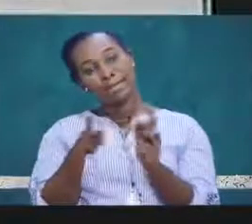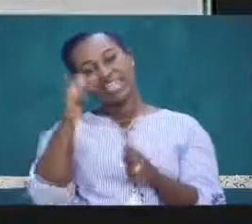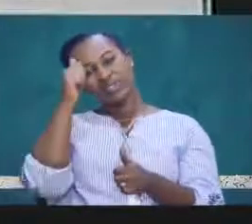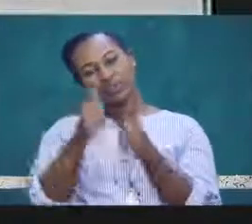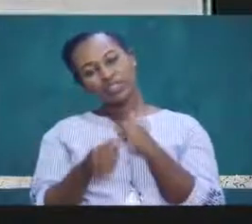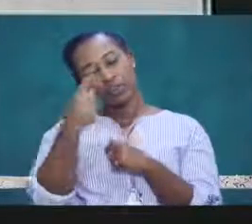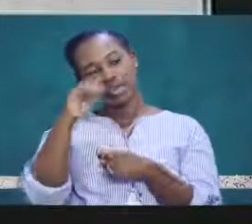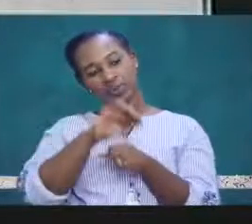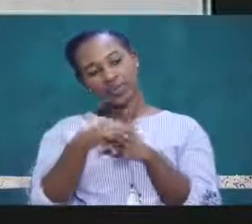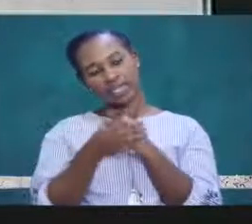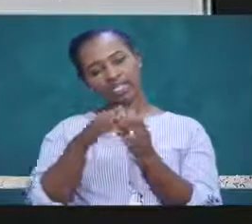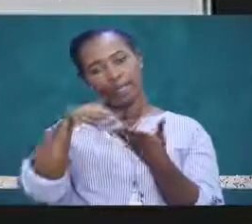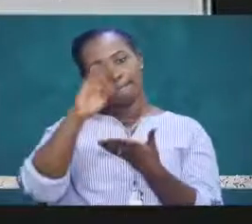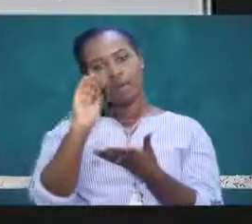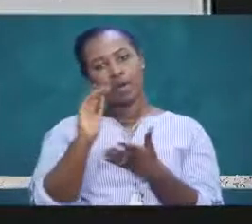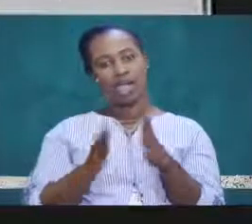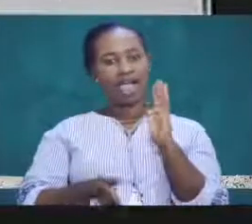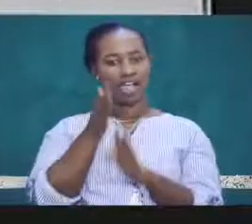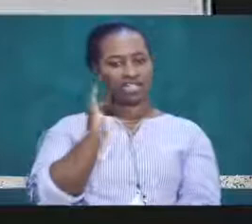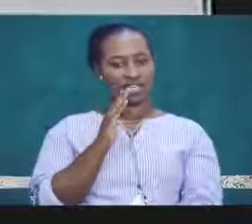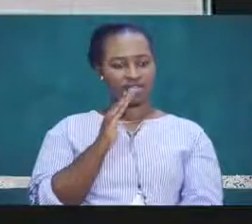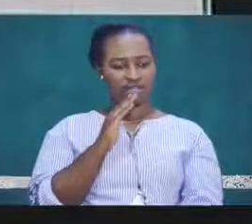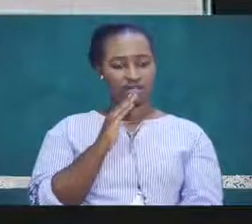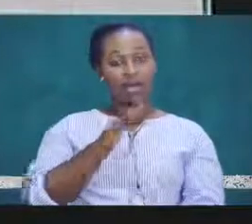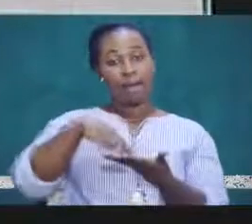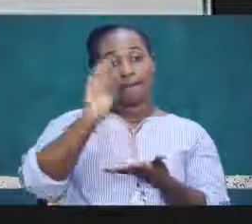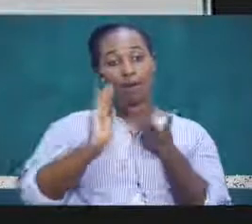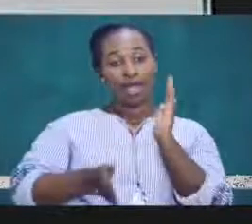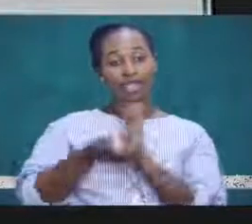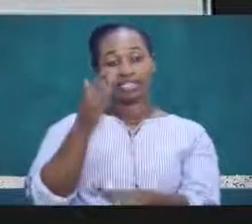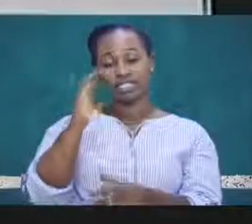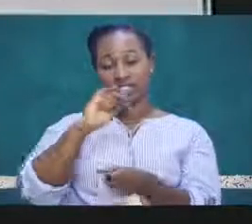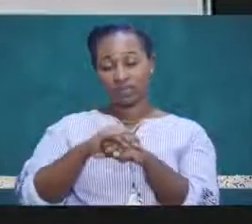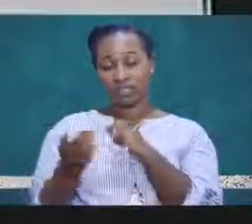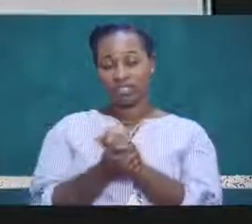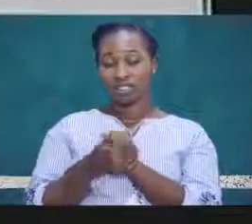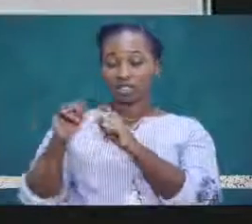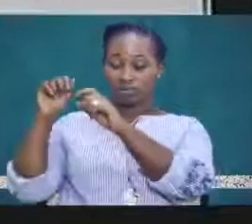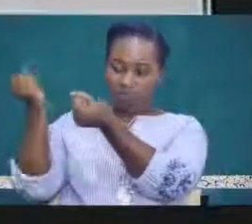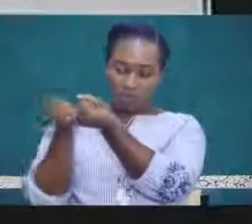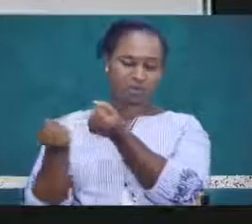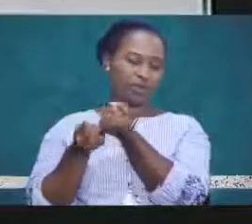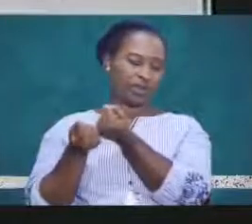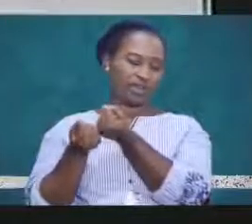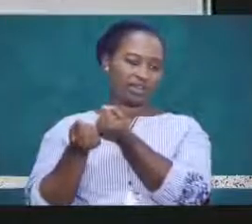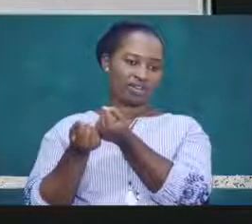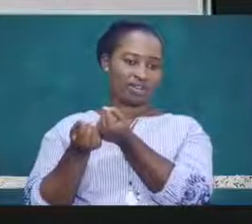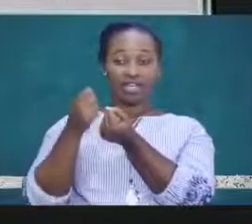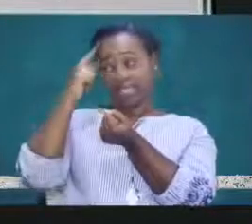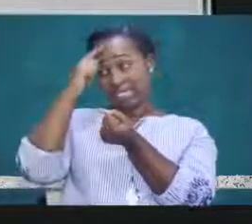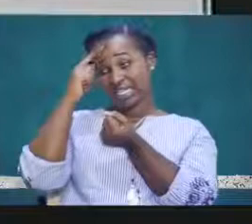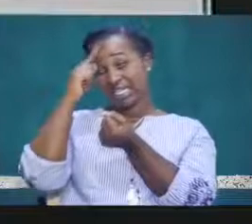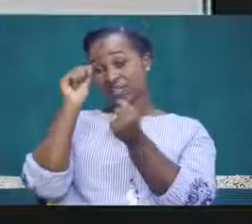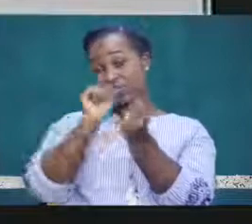one created more acceleration? The more acceleration was created on the car. Imagine